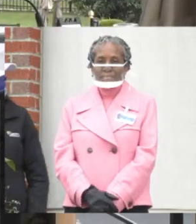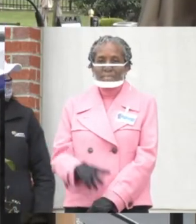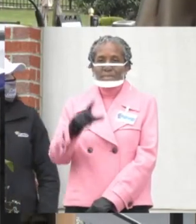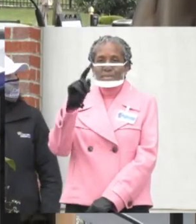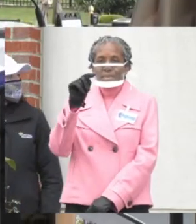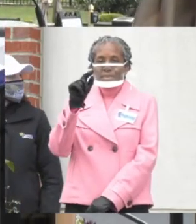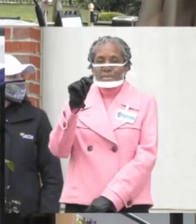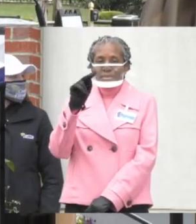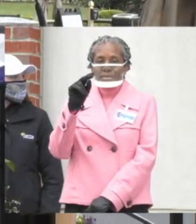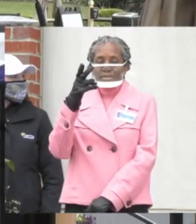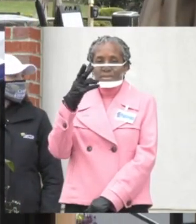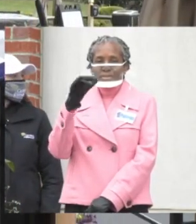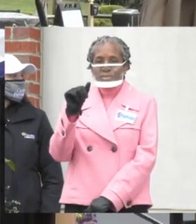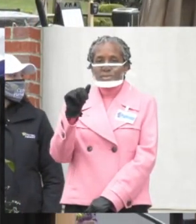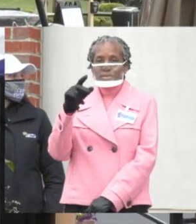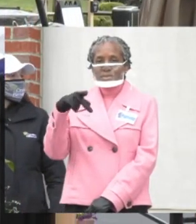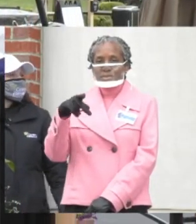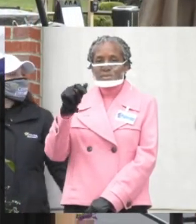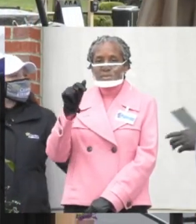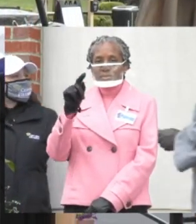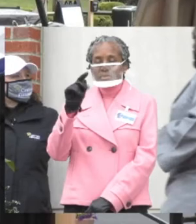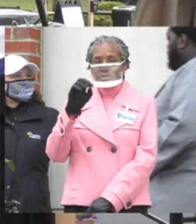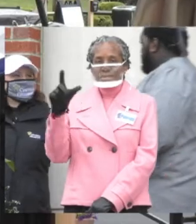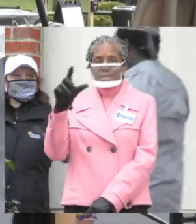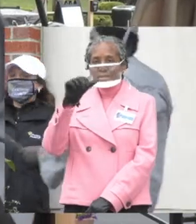Tavisha Patel, Associate in Arts.